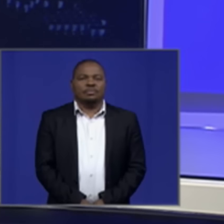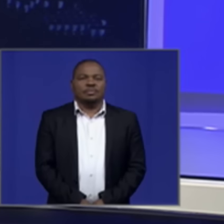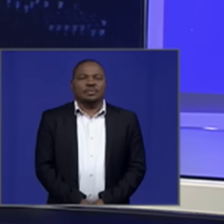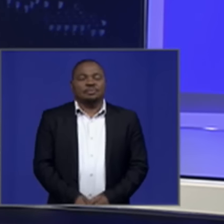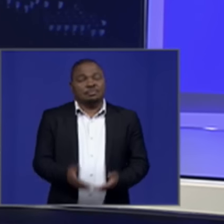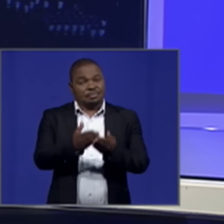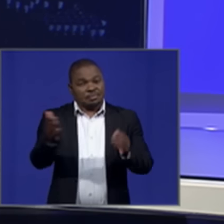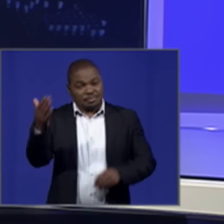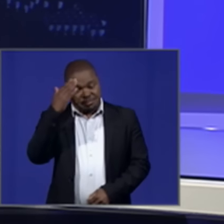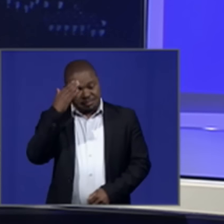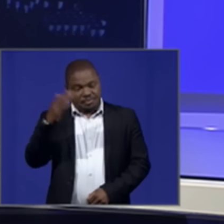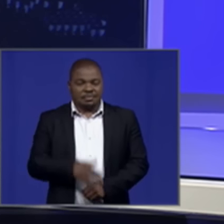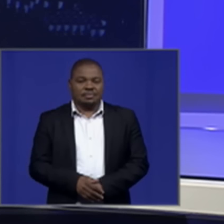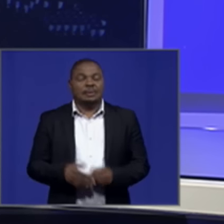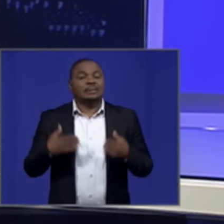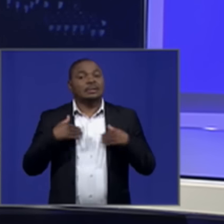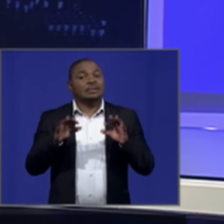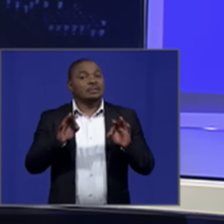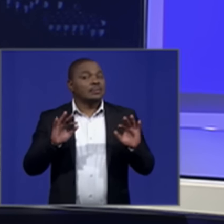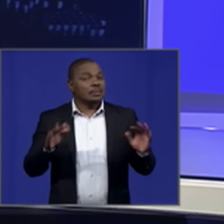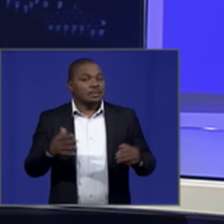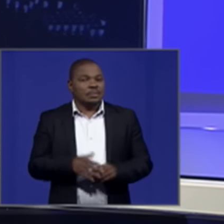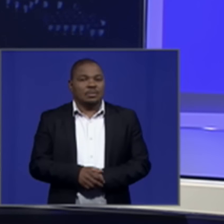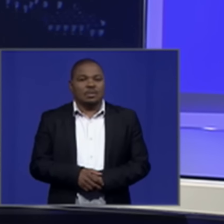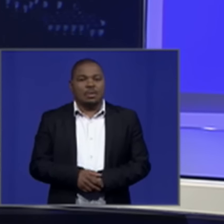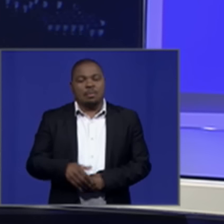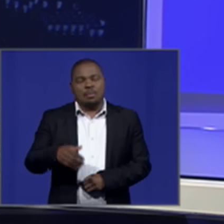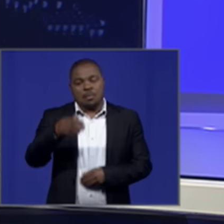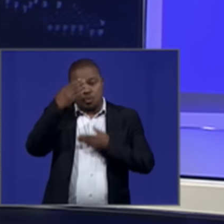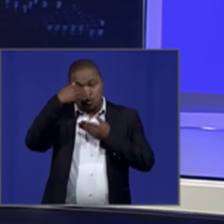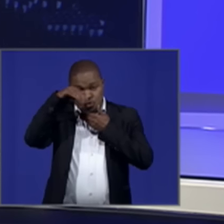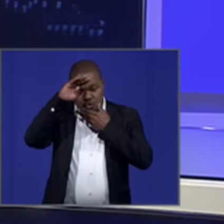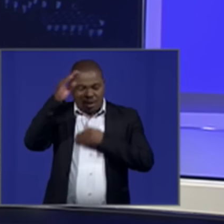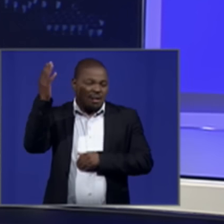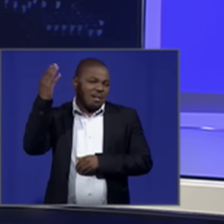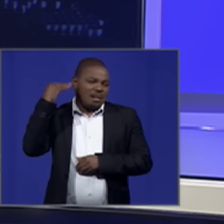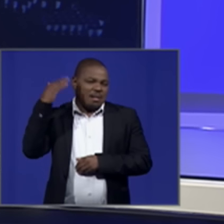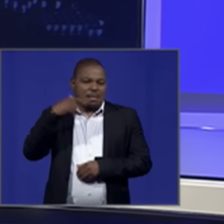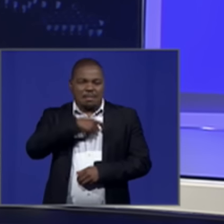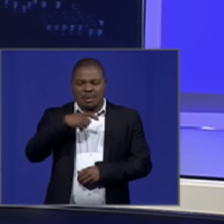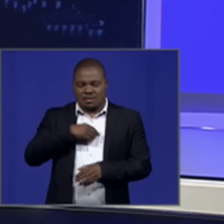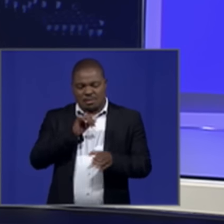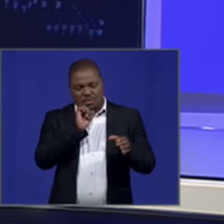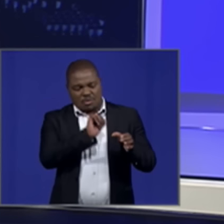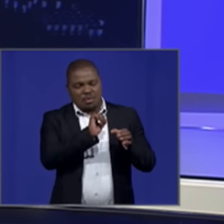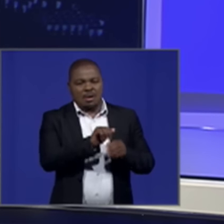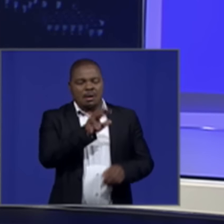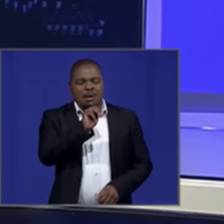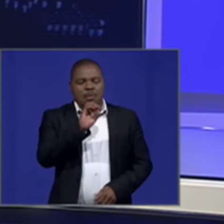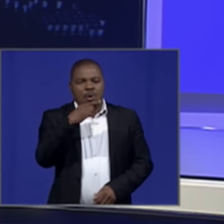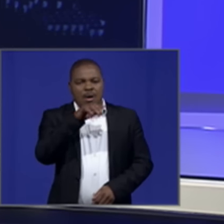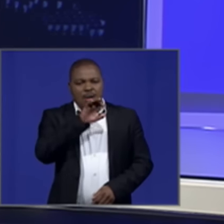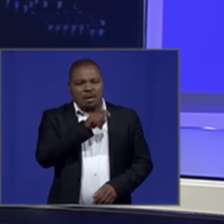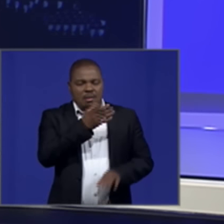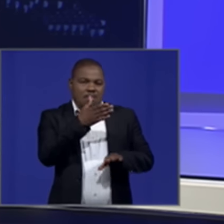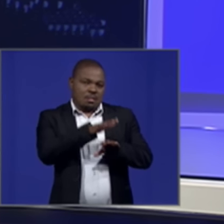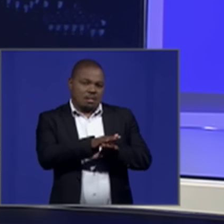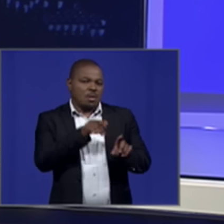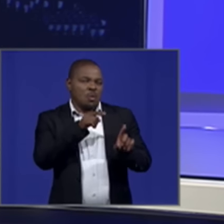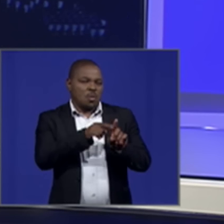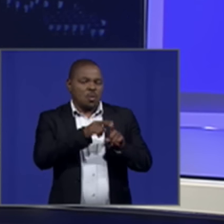Bagaetso madume tsa maitsiboeng ano re di simolola ka gore moporesidente wa Botswana wa maloba Festus Mogae o tlhokafetse. Mogae e ne